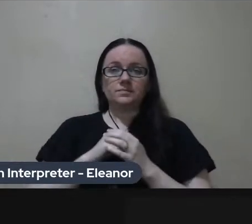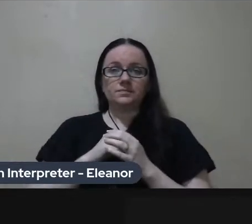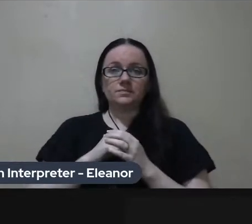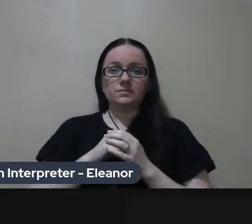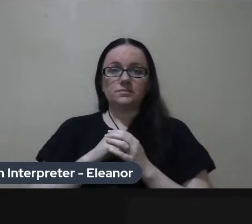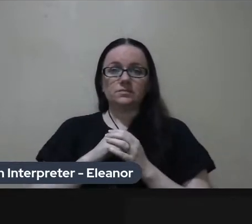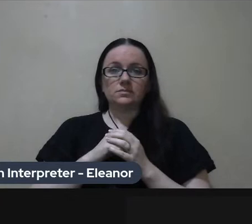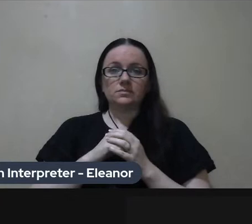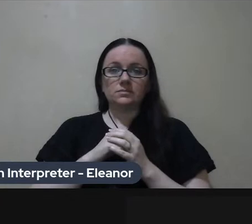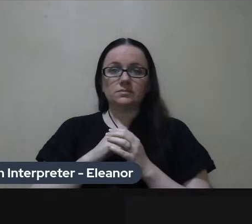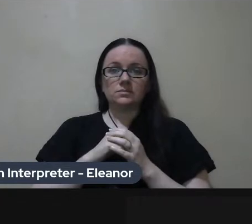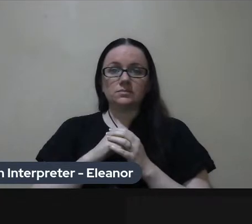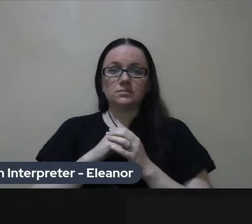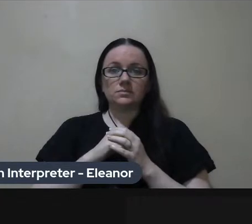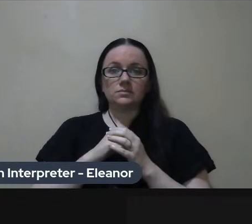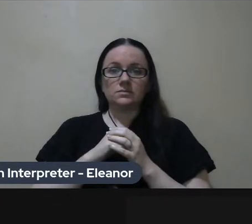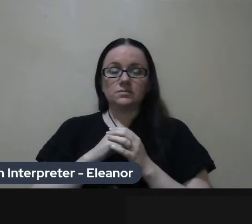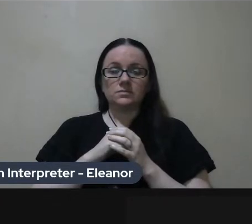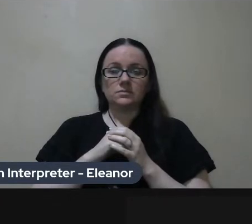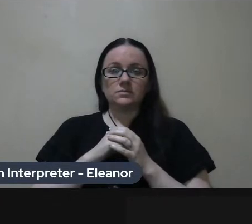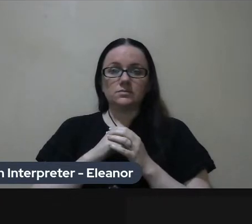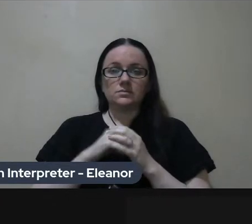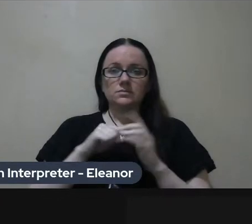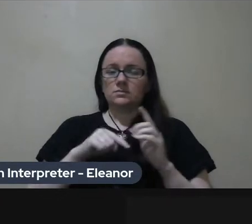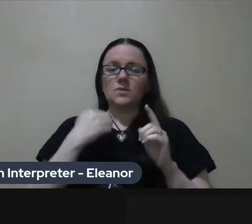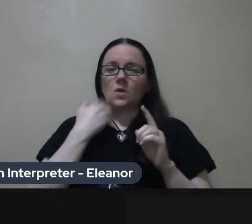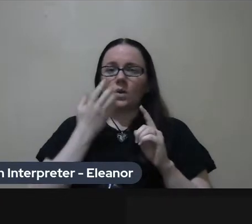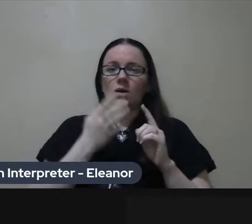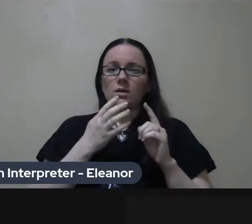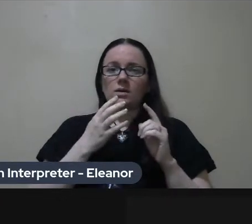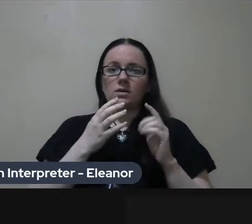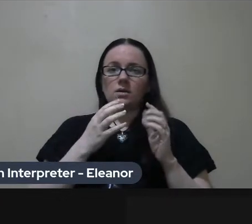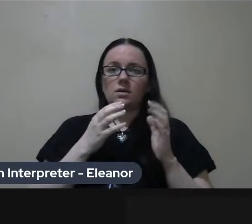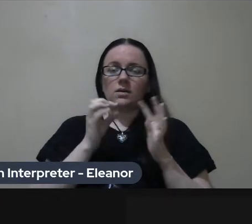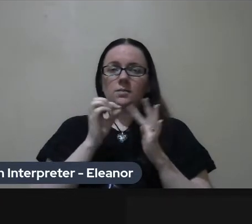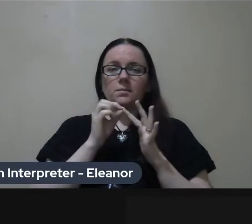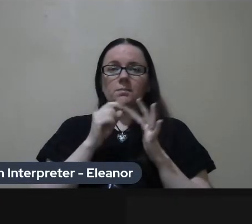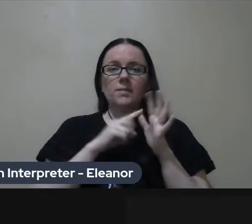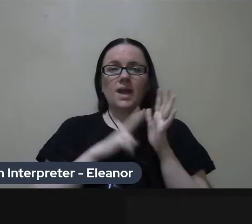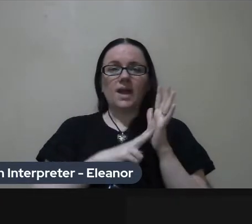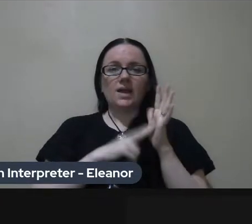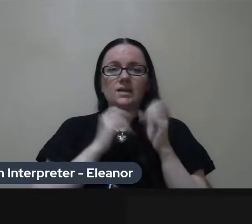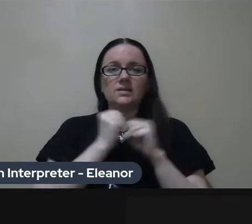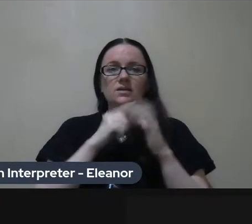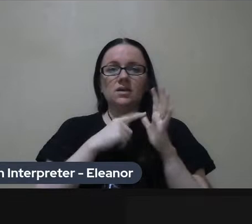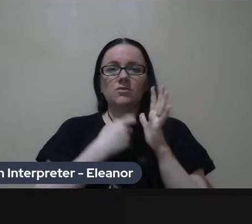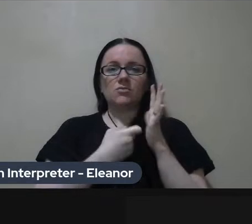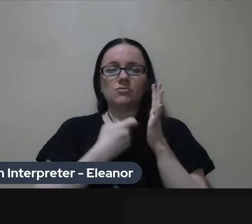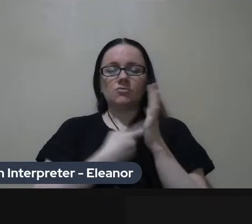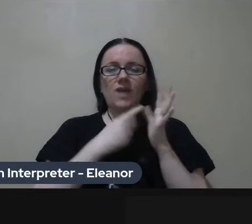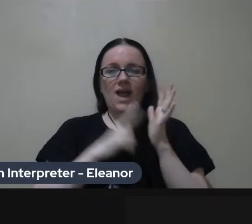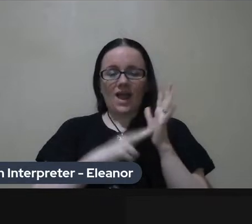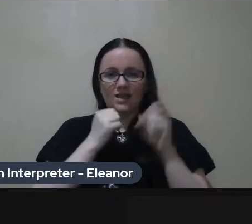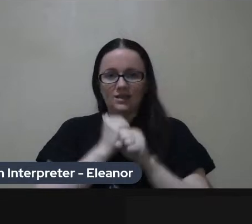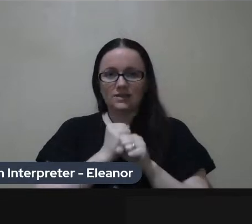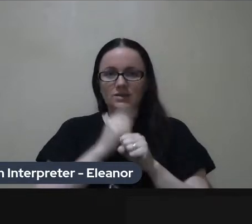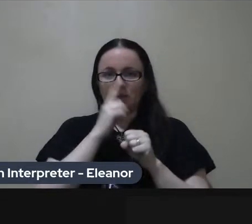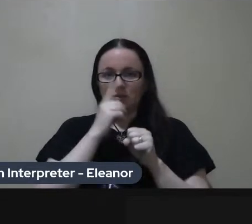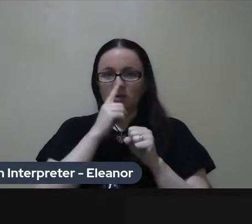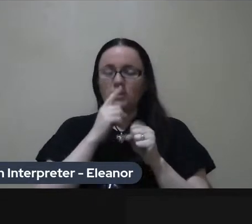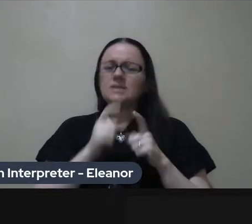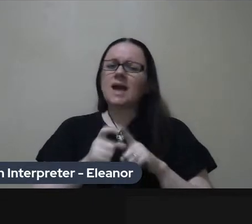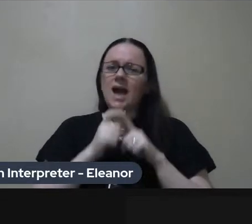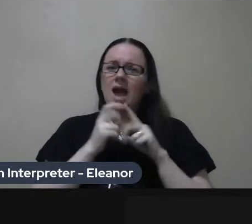is and has always belonged to the Bapangarang people. It's actually quite a hard word for someone with